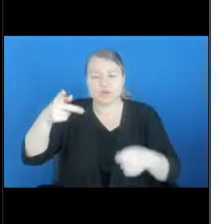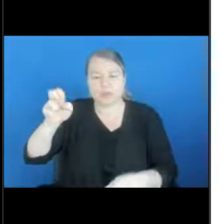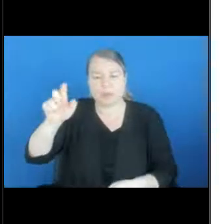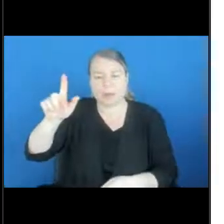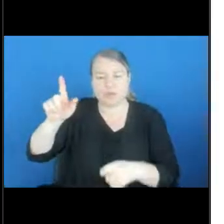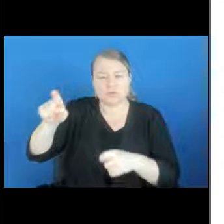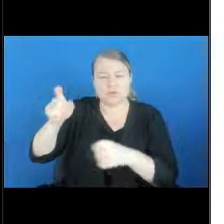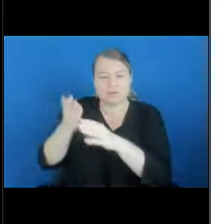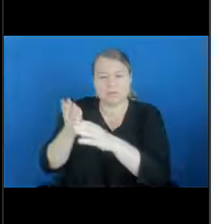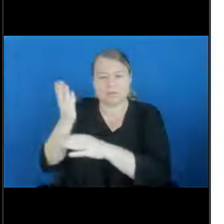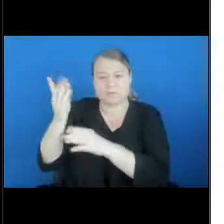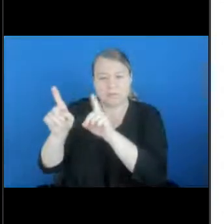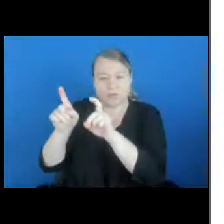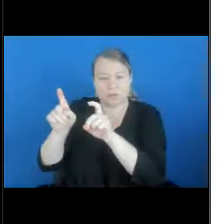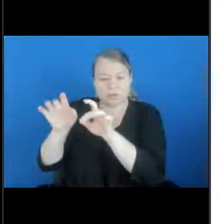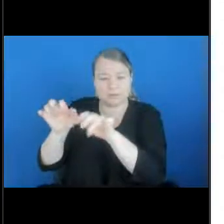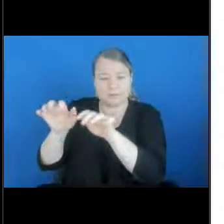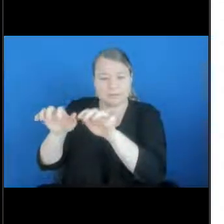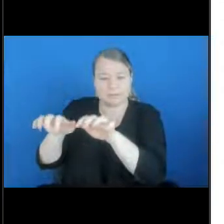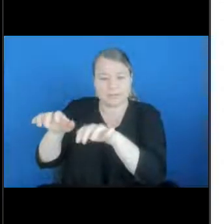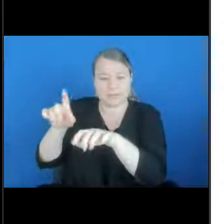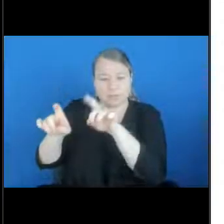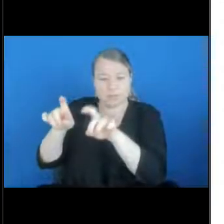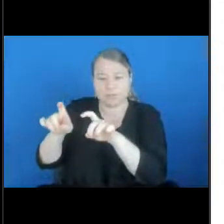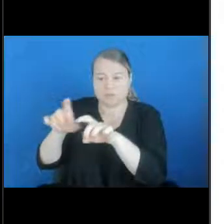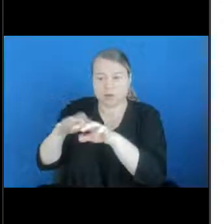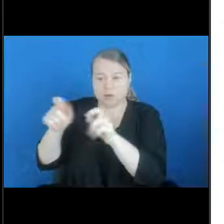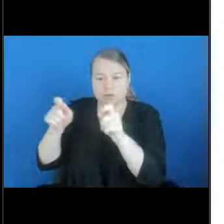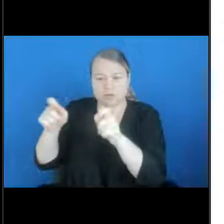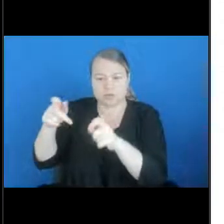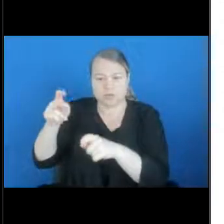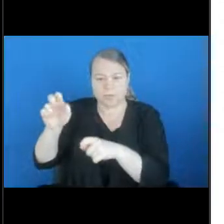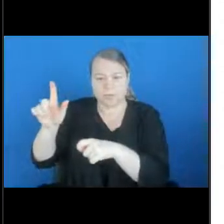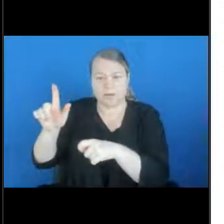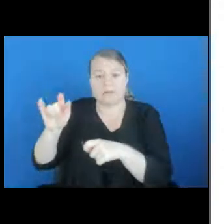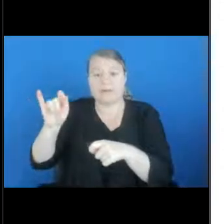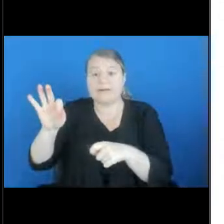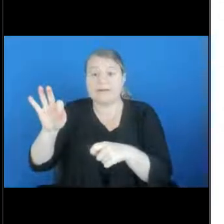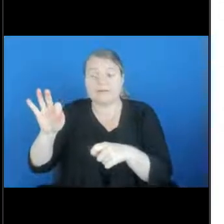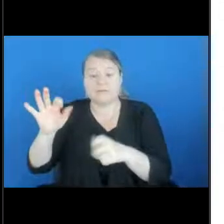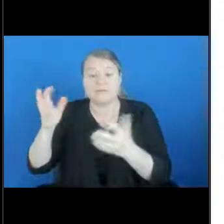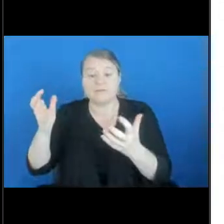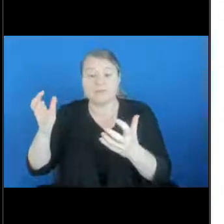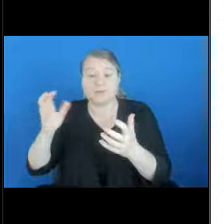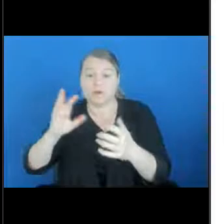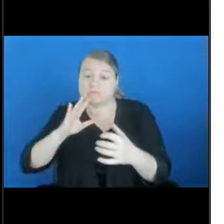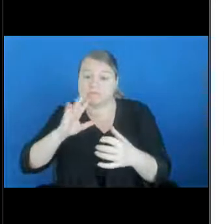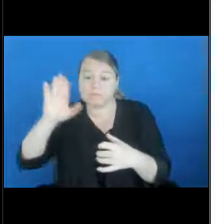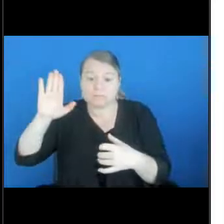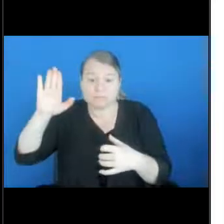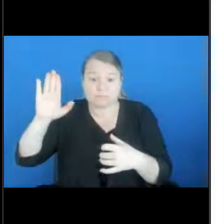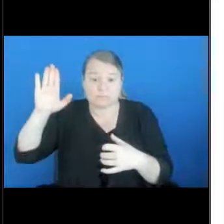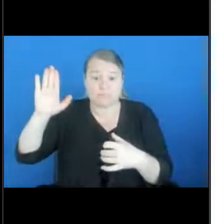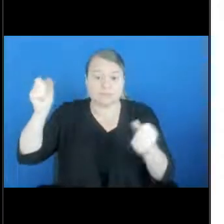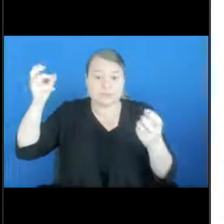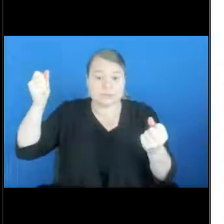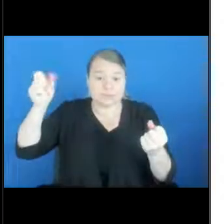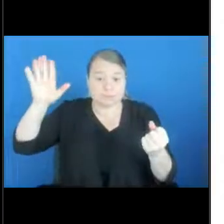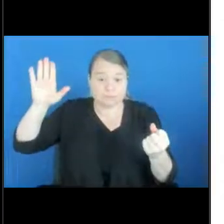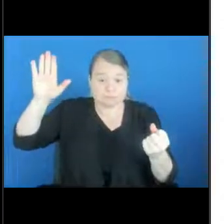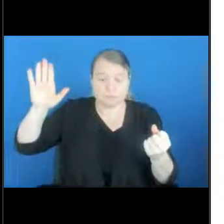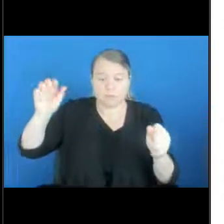to submit your written question or comment. And if you would like to ask a verbal question or make a verbal comment, you can select the raise